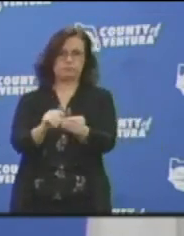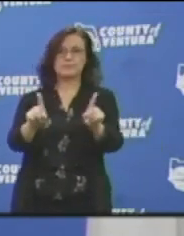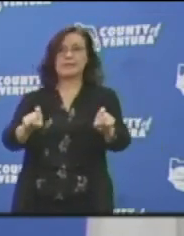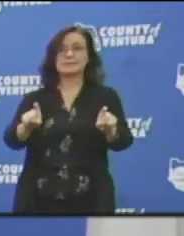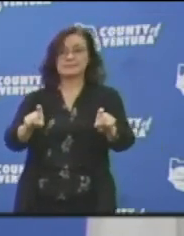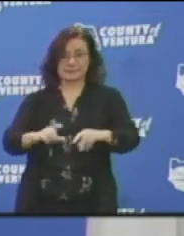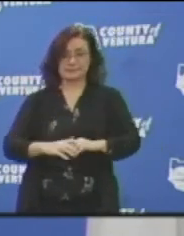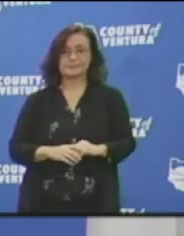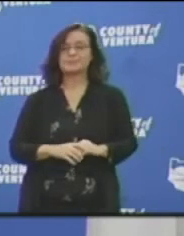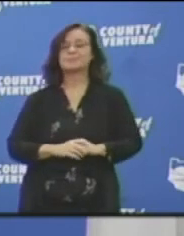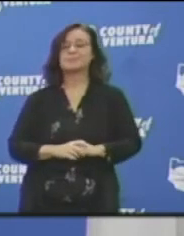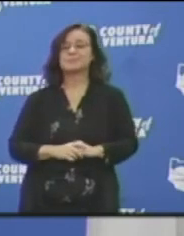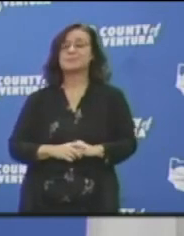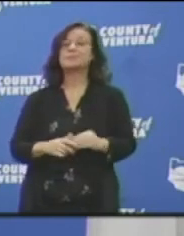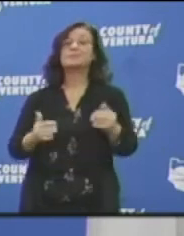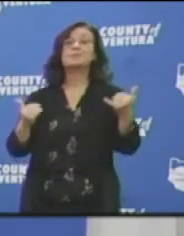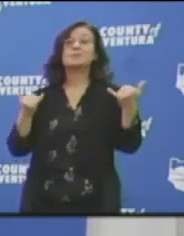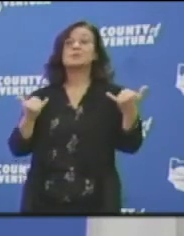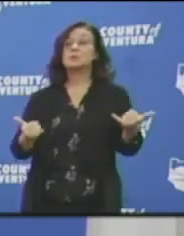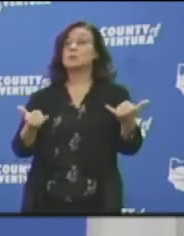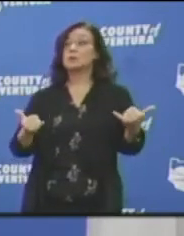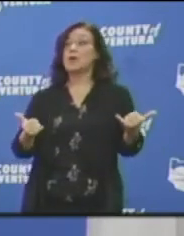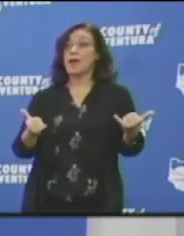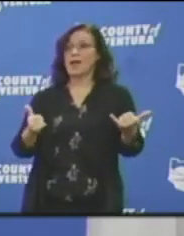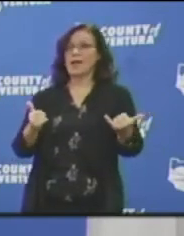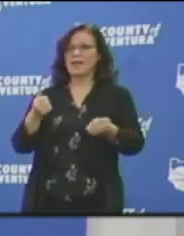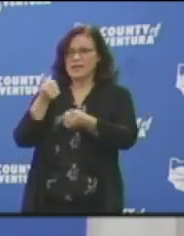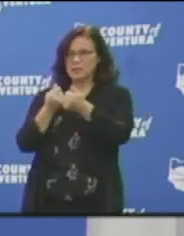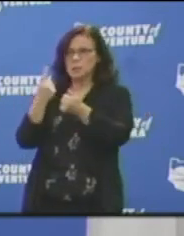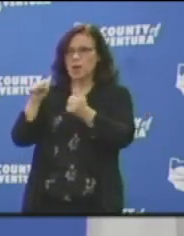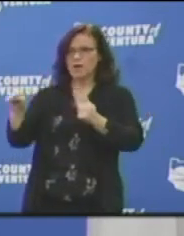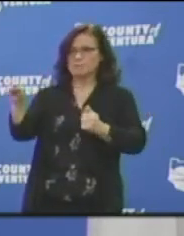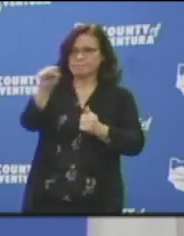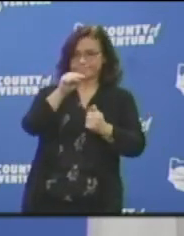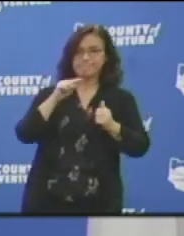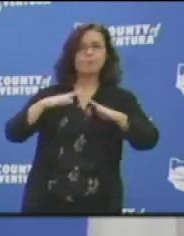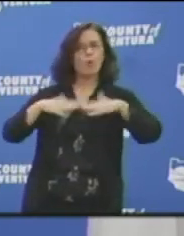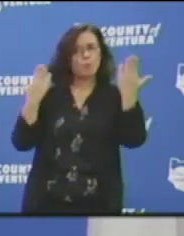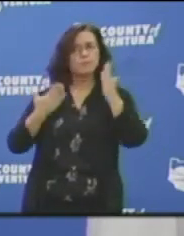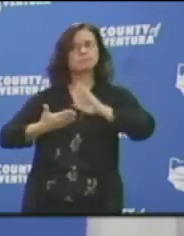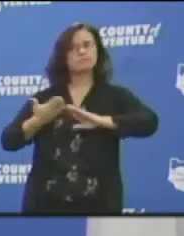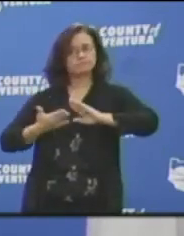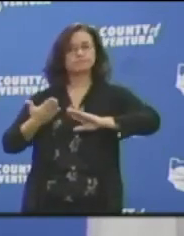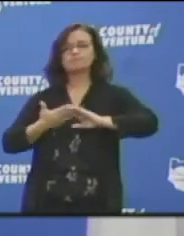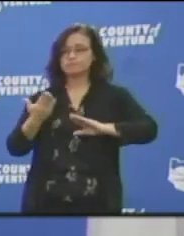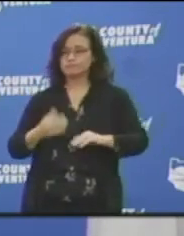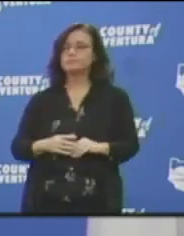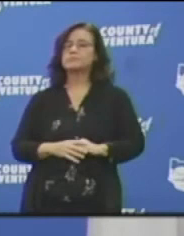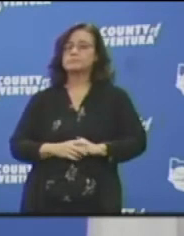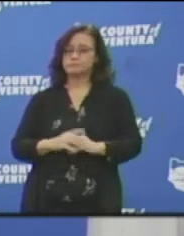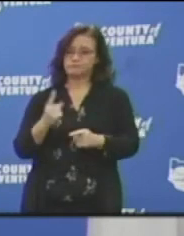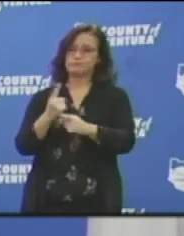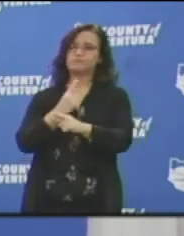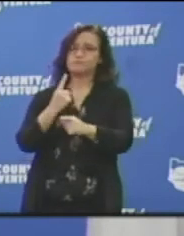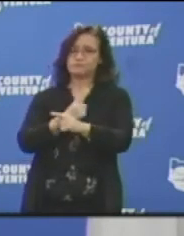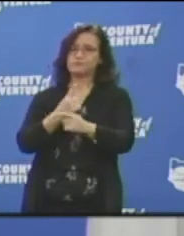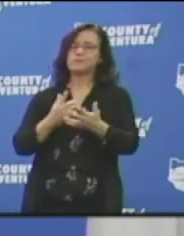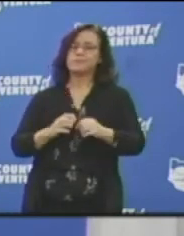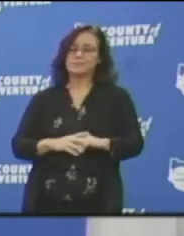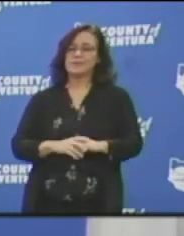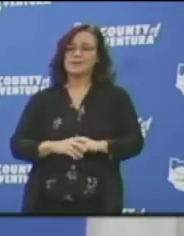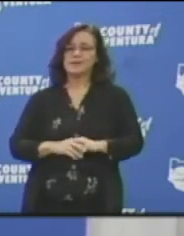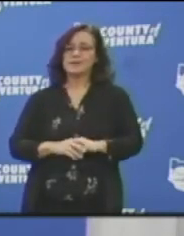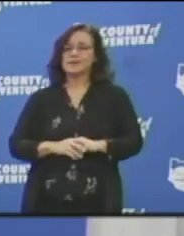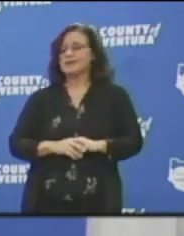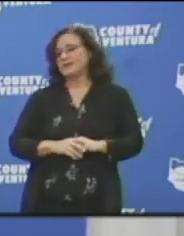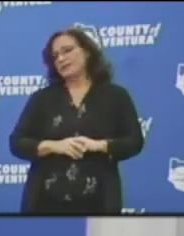Today, all our sites are fully operational as scheduled. To remind you that